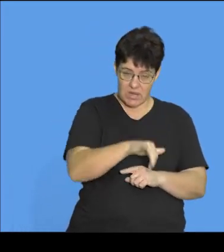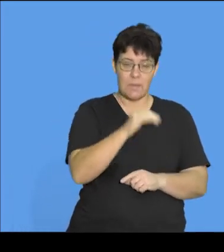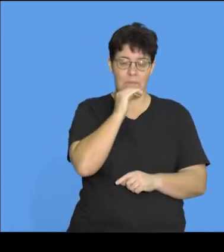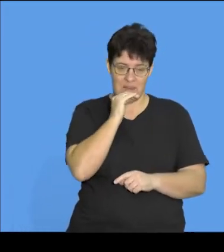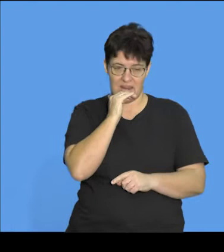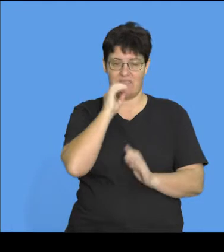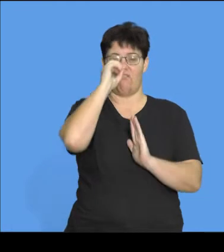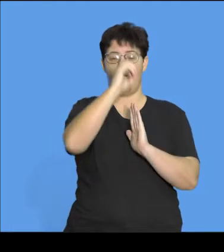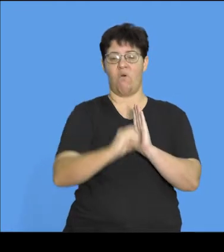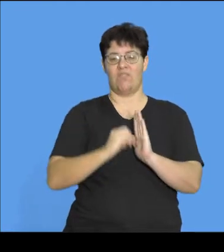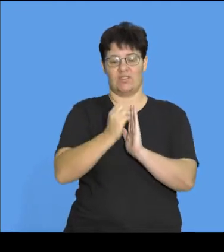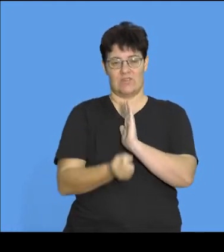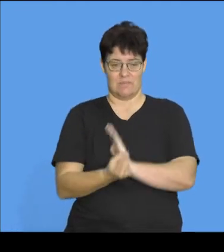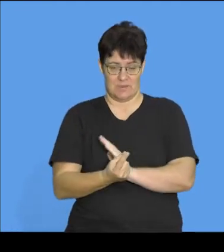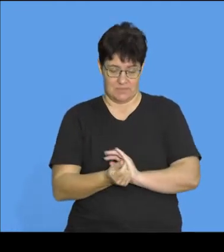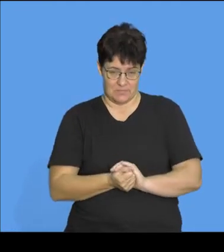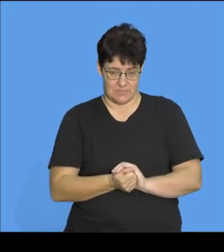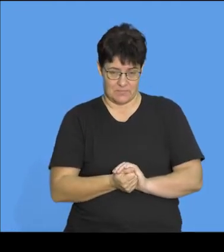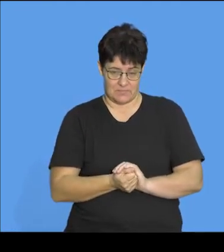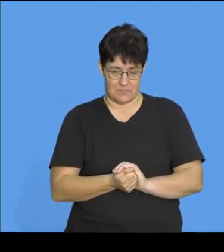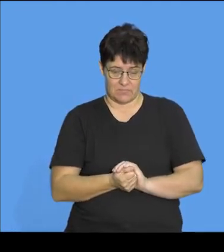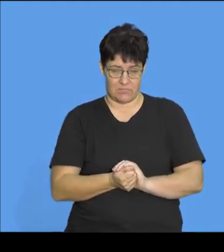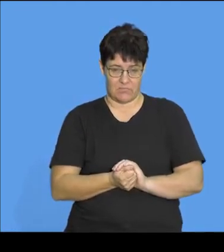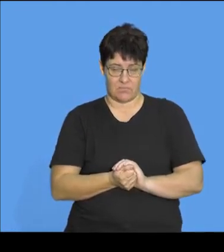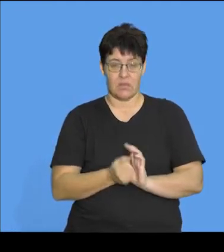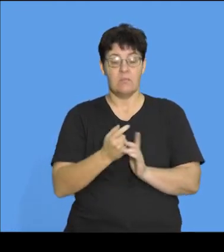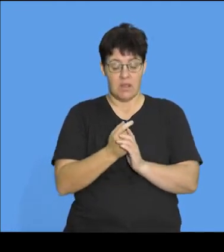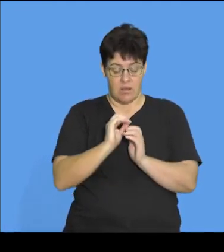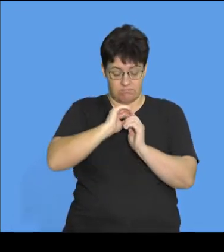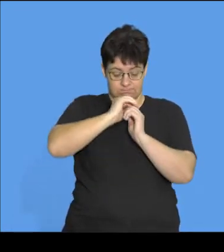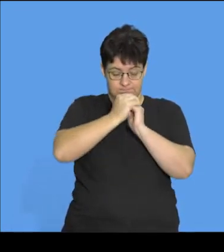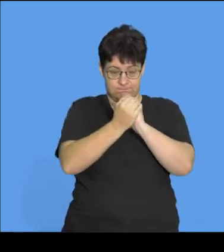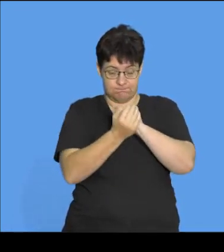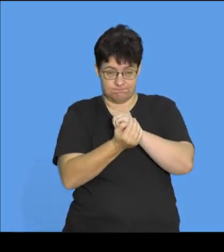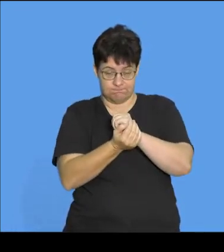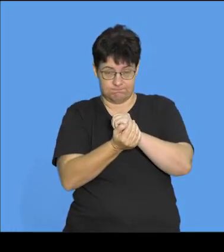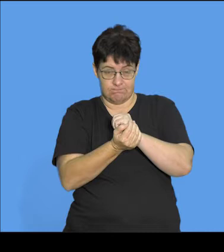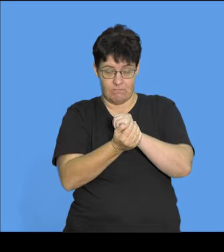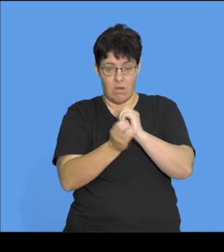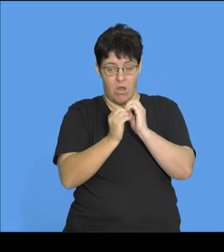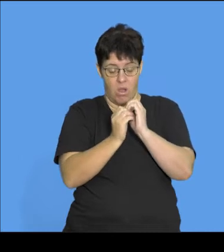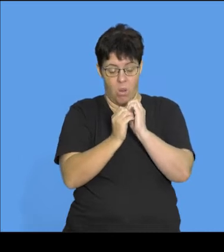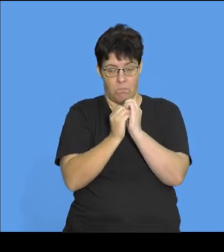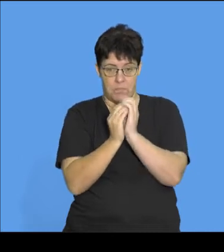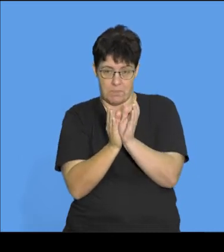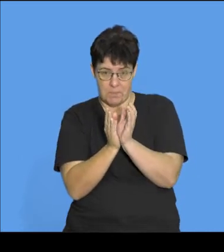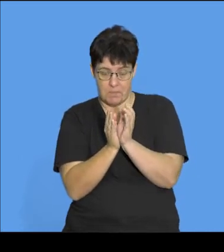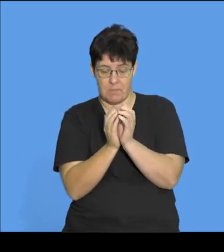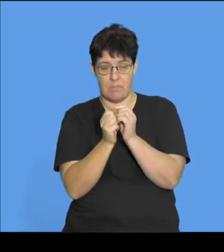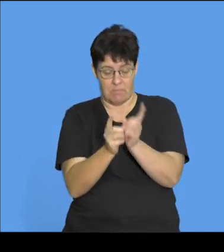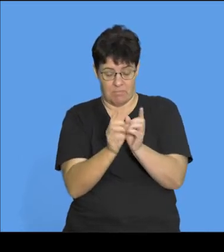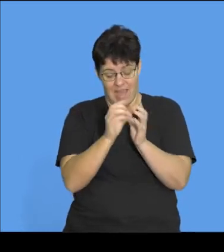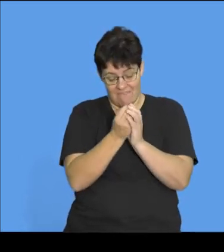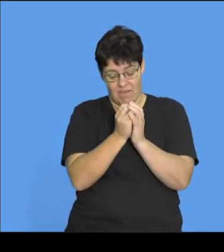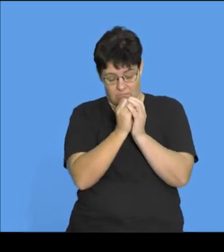ovulation. The egg is released when the cavity surrounding breaks open and in